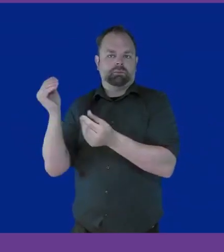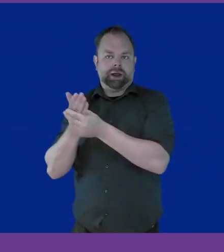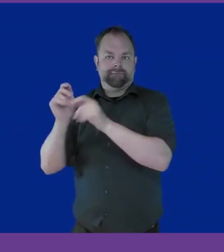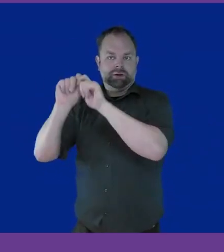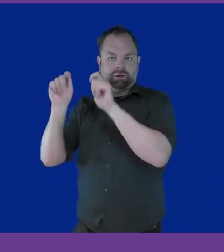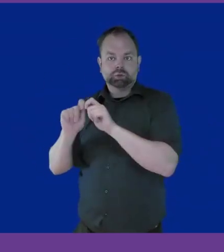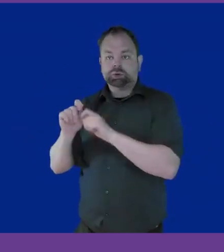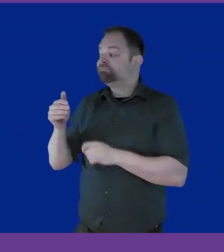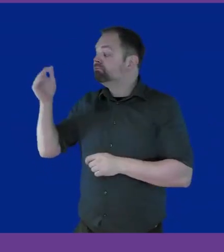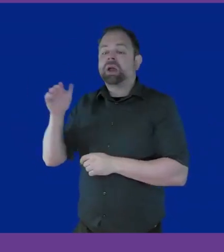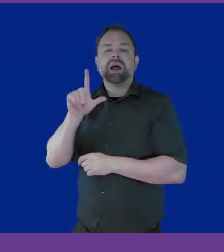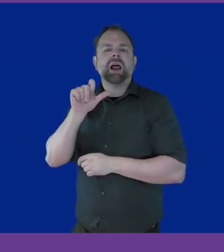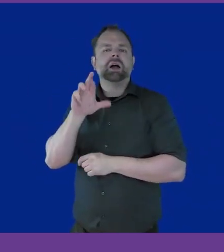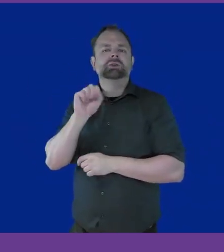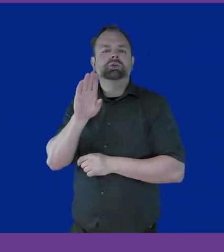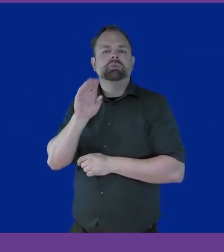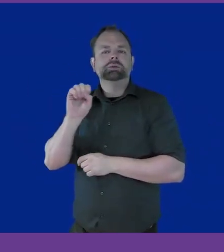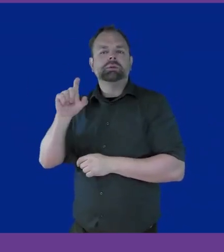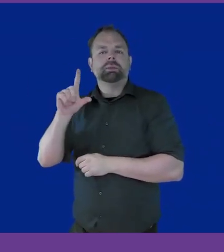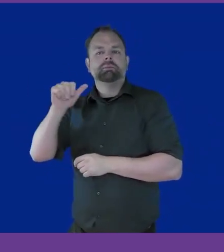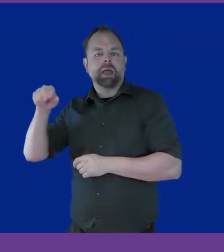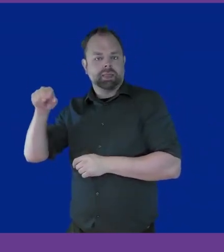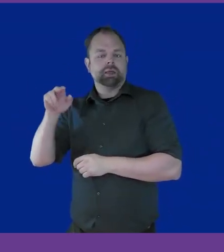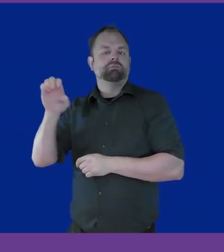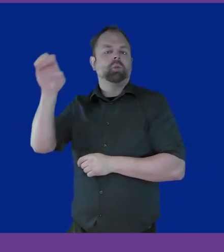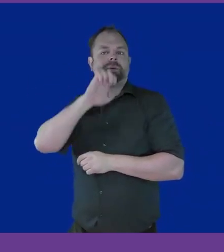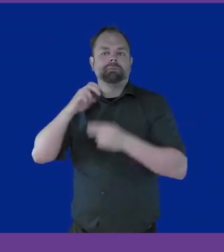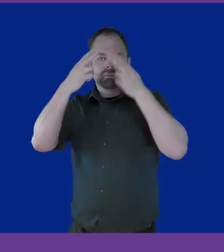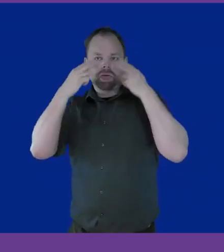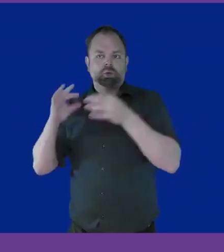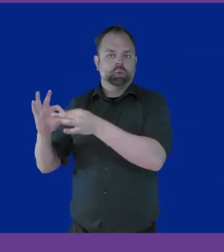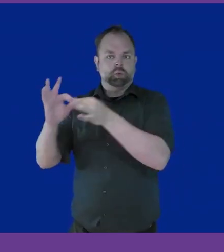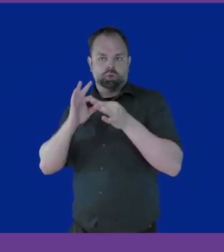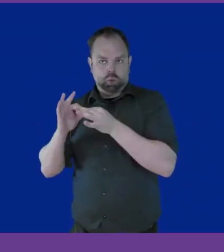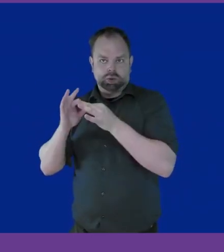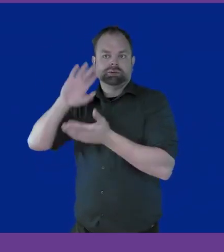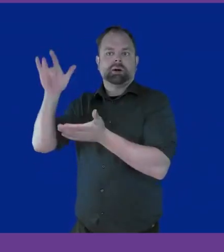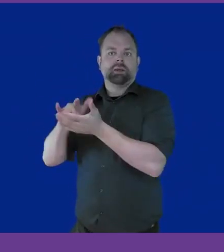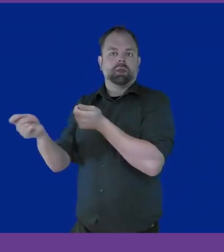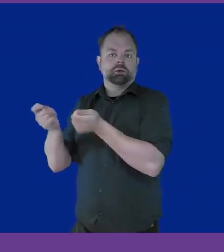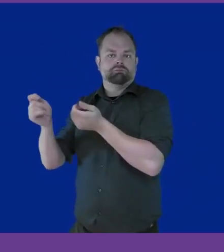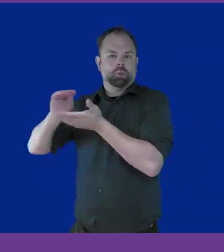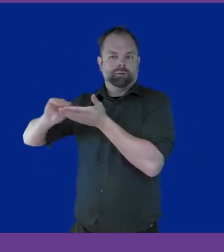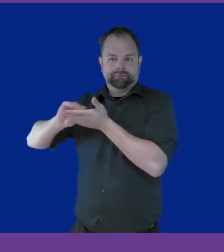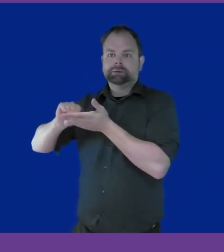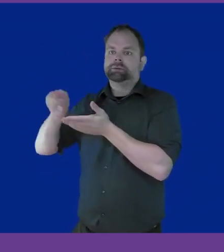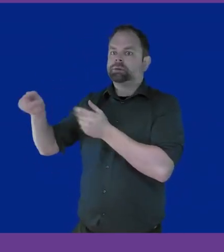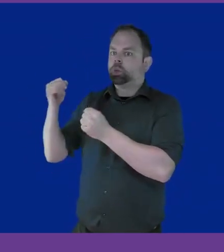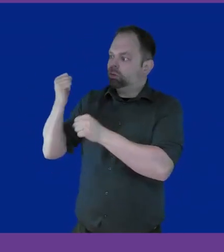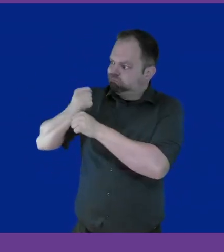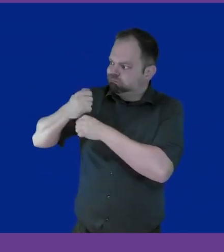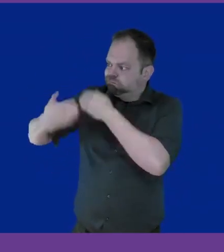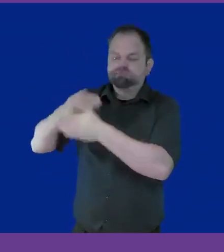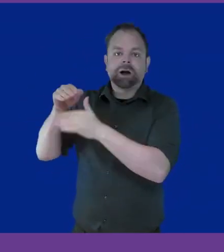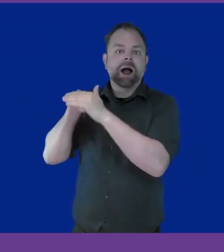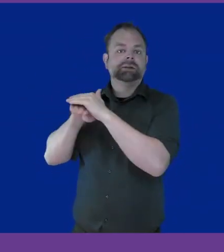the opportunity for brief opening remarks, and then it's my pleasure to announce Commissioner Albuquerque for